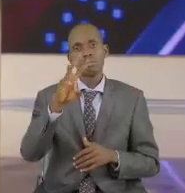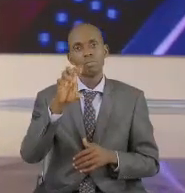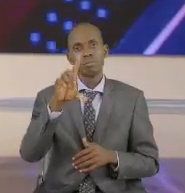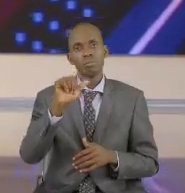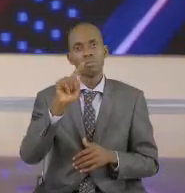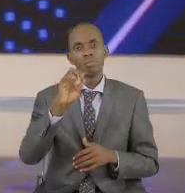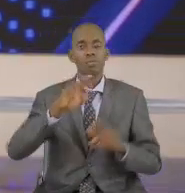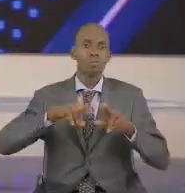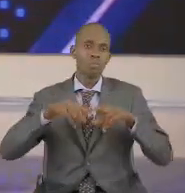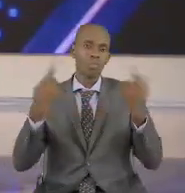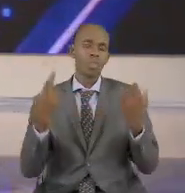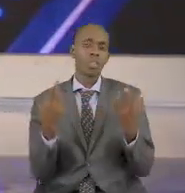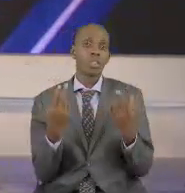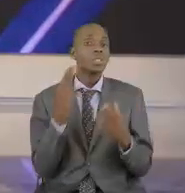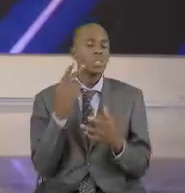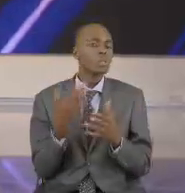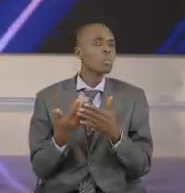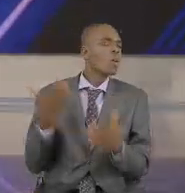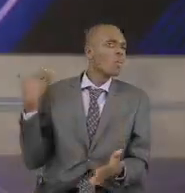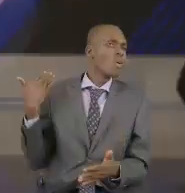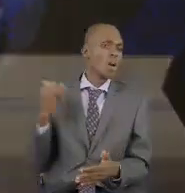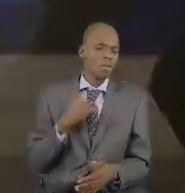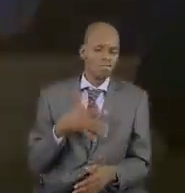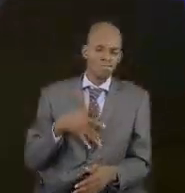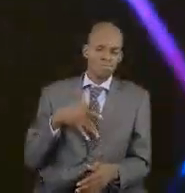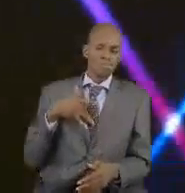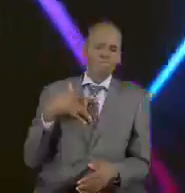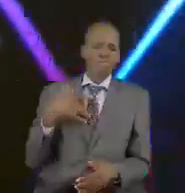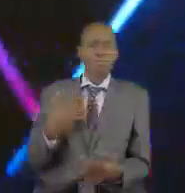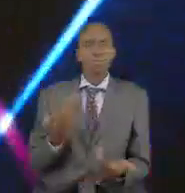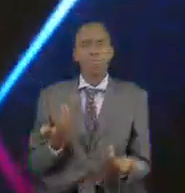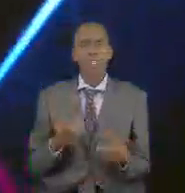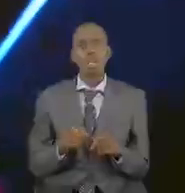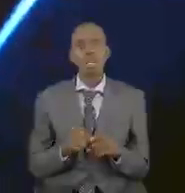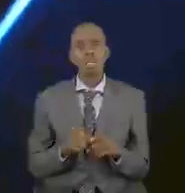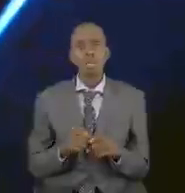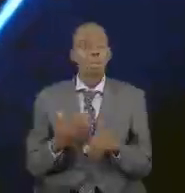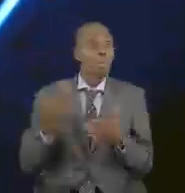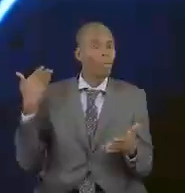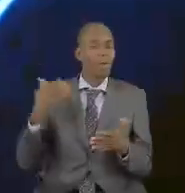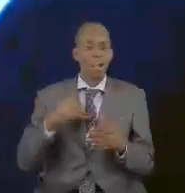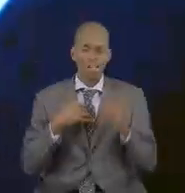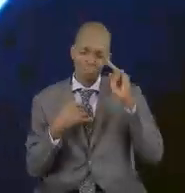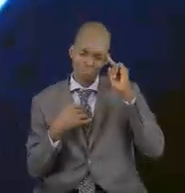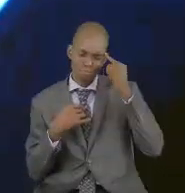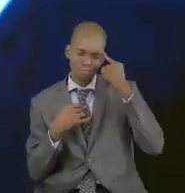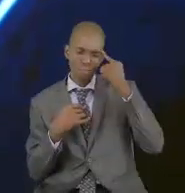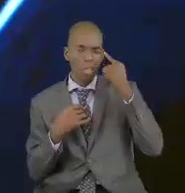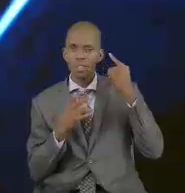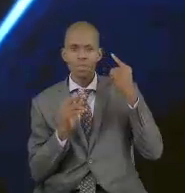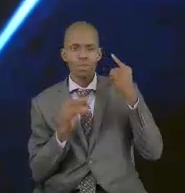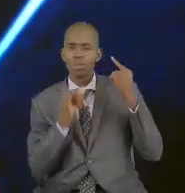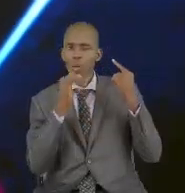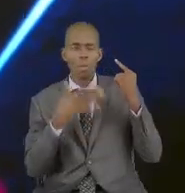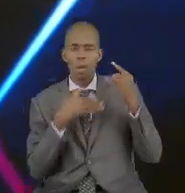I feel like, no, you wouldn't do that again. I think that, no, not by personal thought,